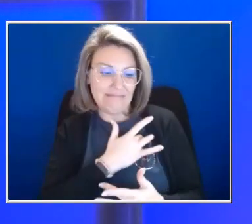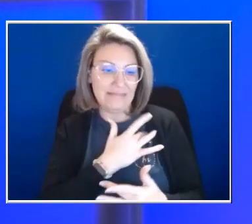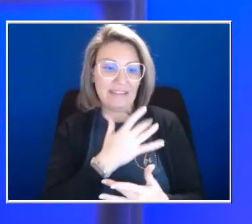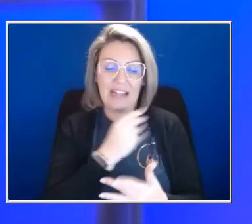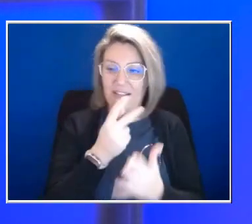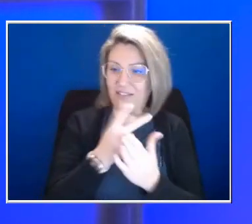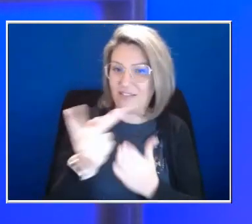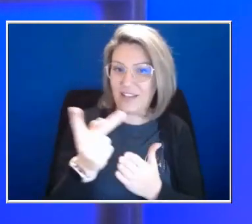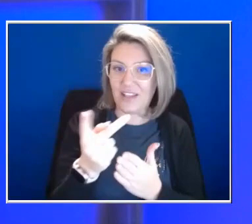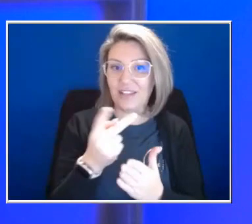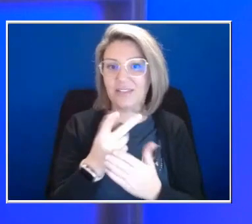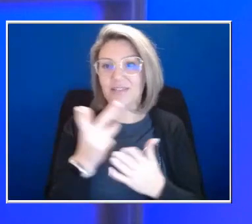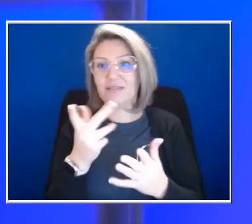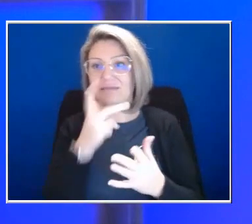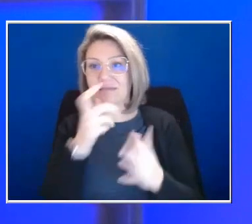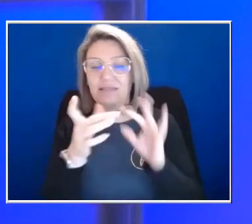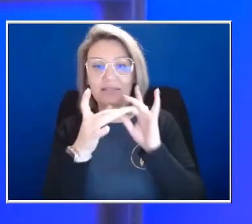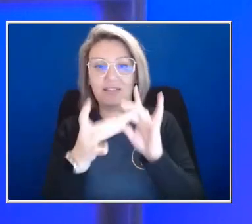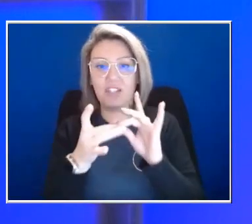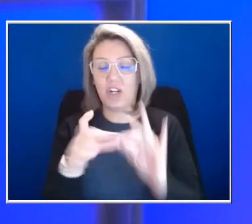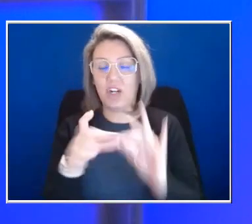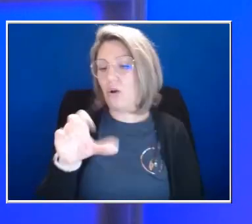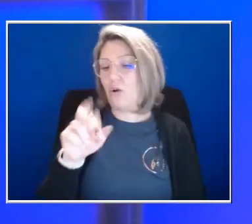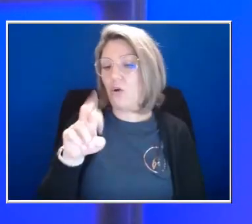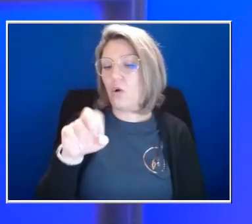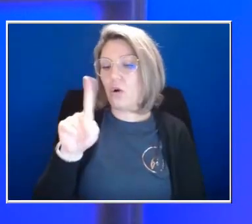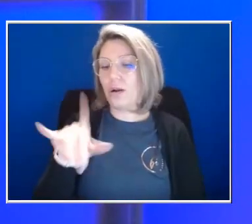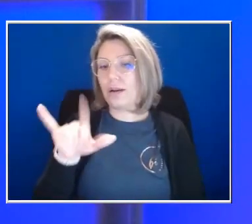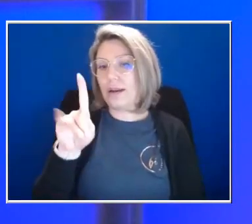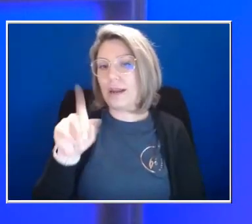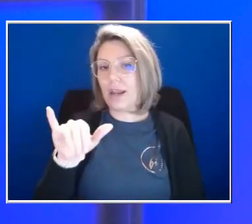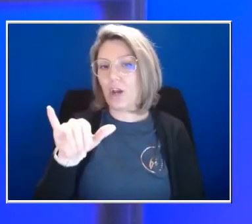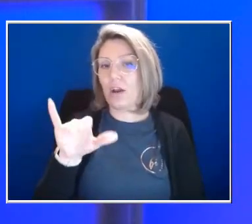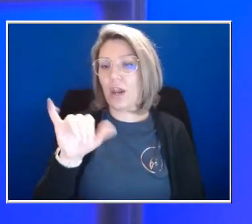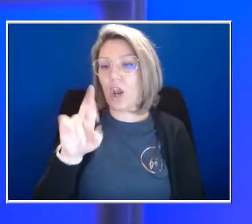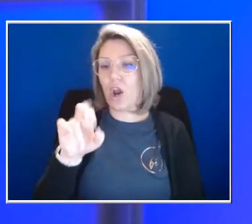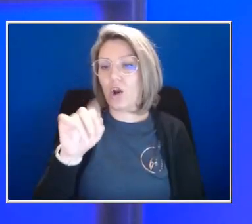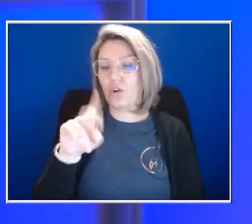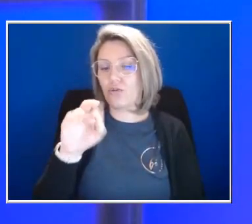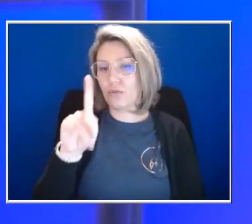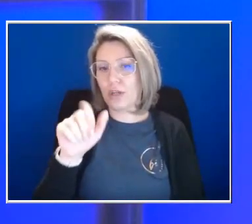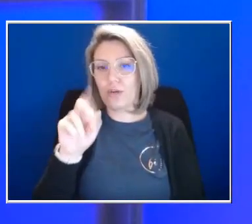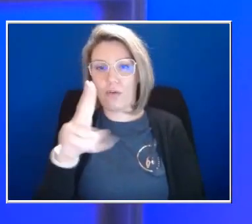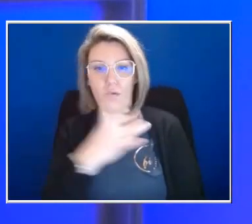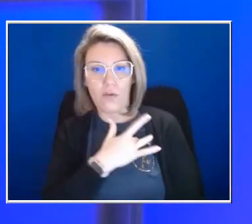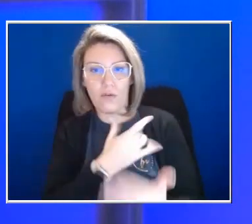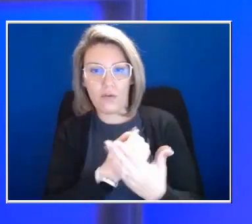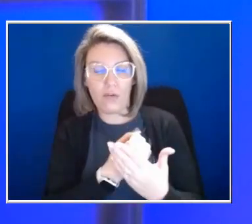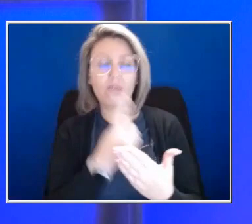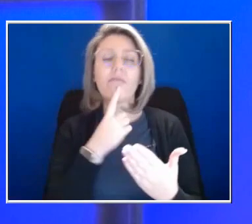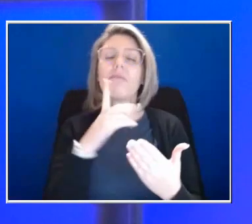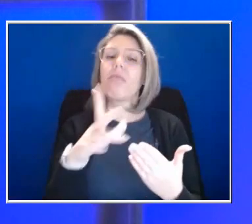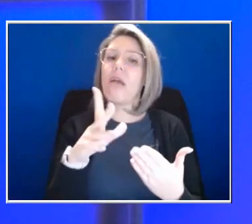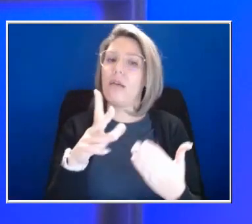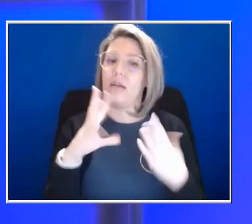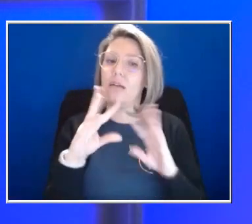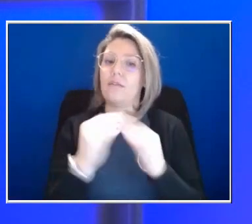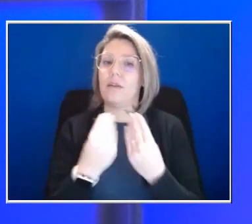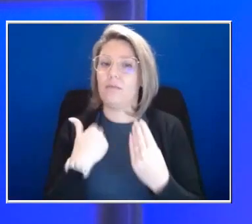etiology, not related to coronary artery disease or heart attacks, that family member would be encouraged to get genetic testing, and if